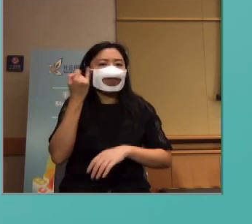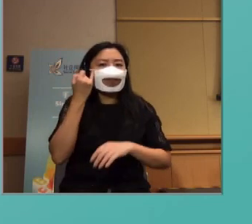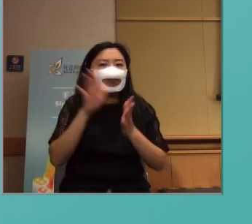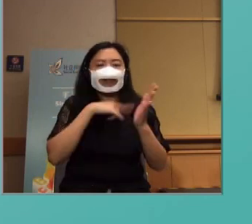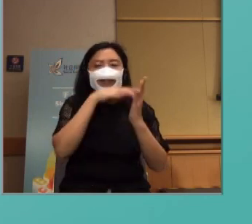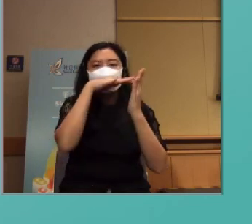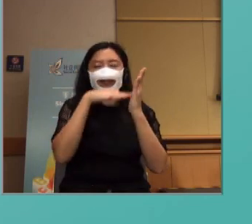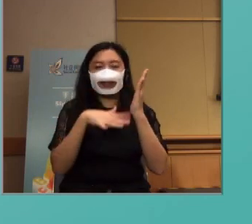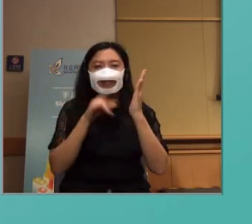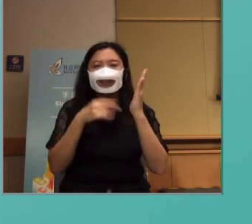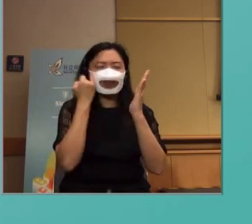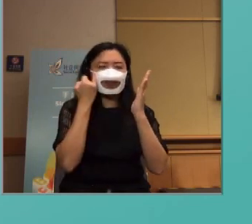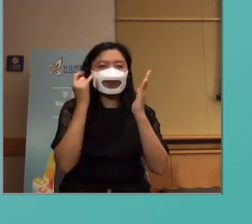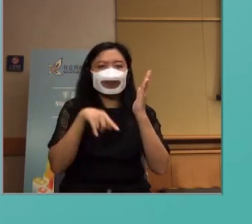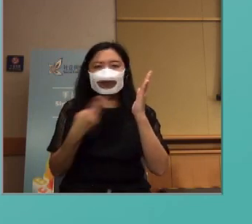first was on ETH,